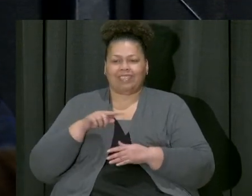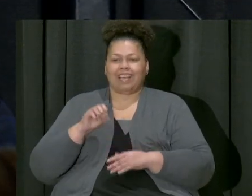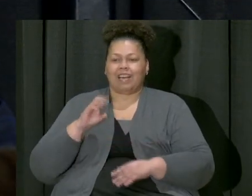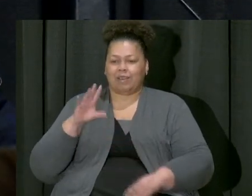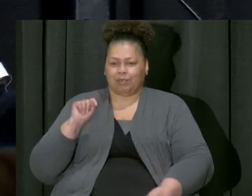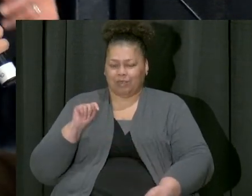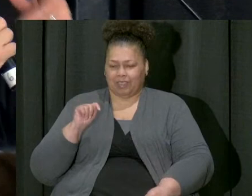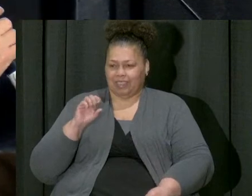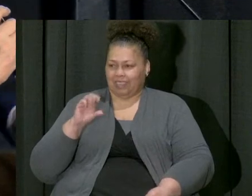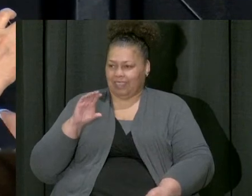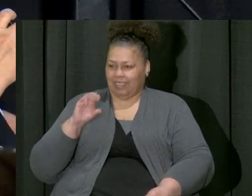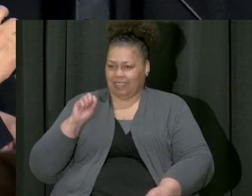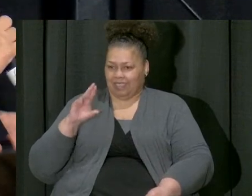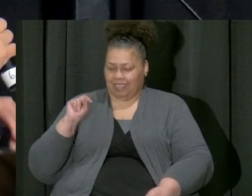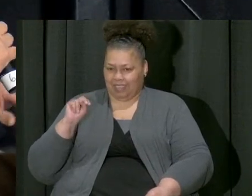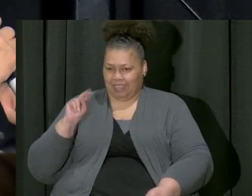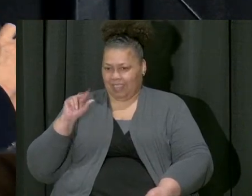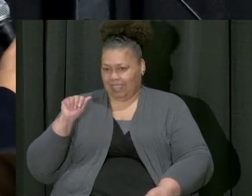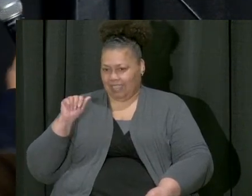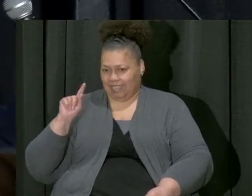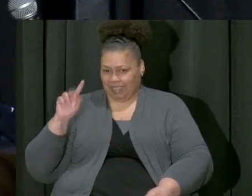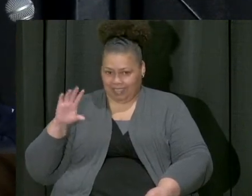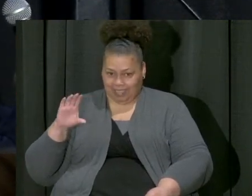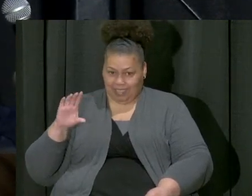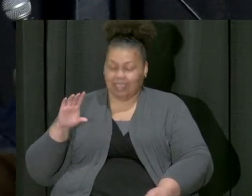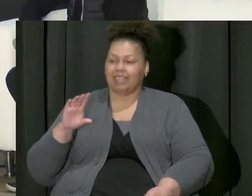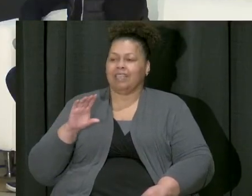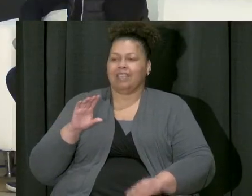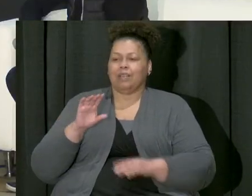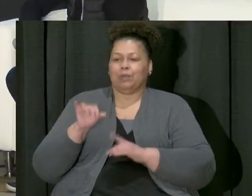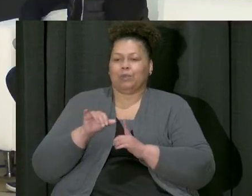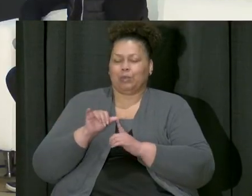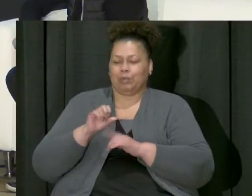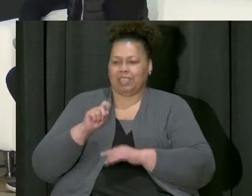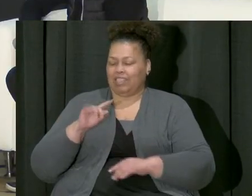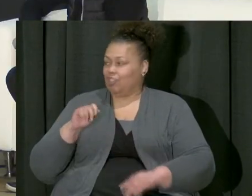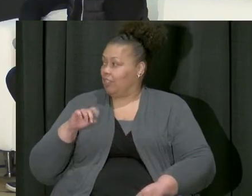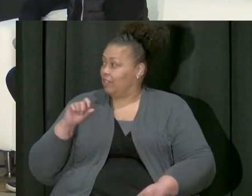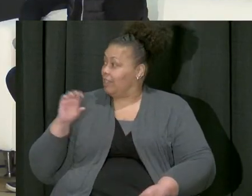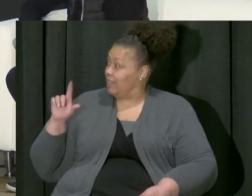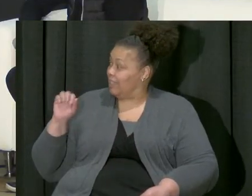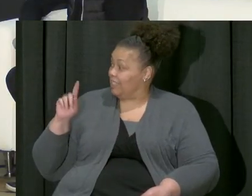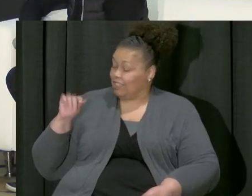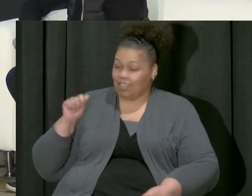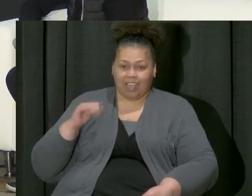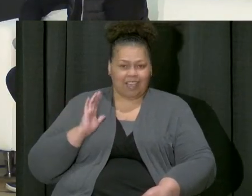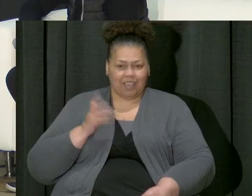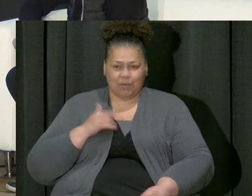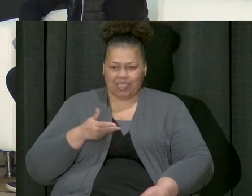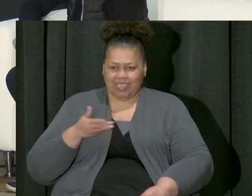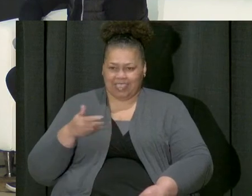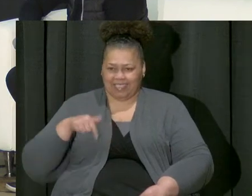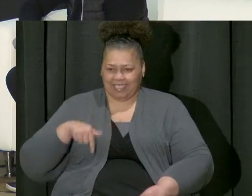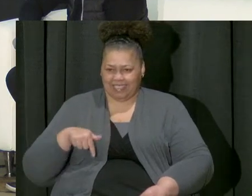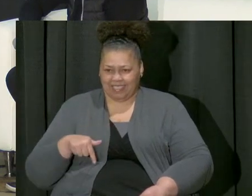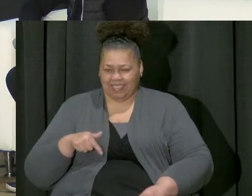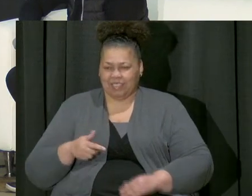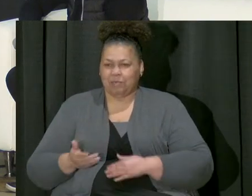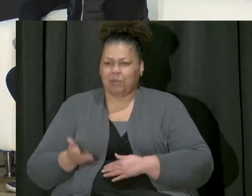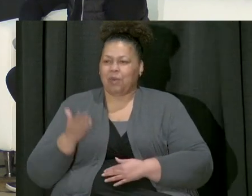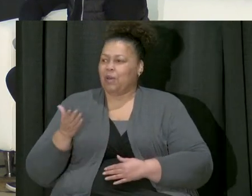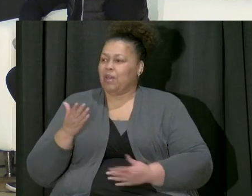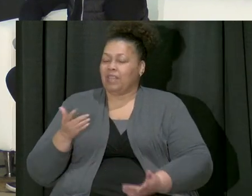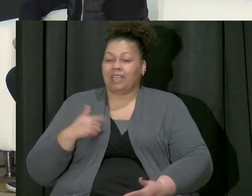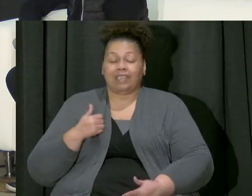station. This morning, we have a very special guest with us, Leticia Lacfius. If I have the name quite wrong,